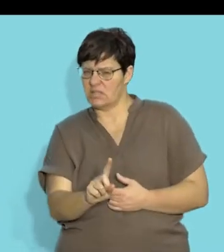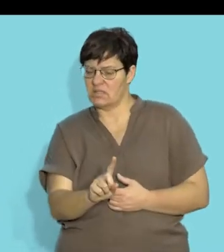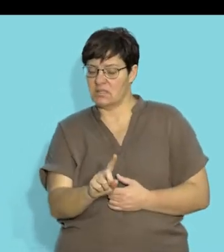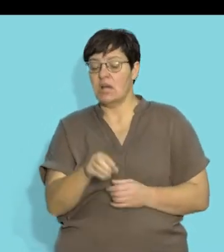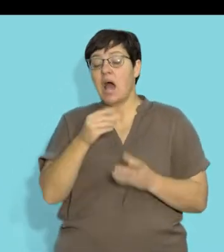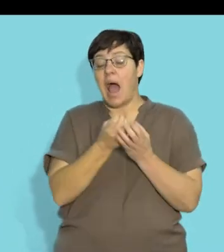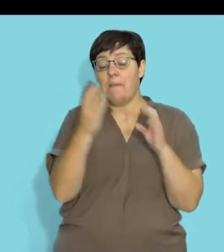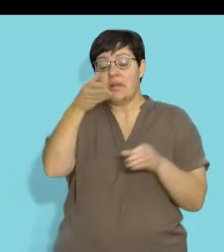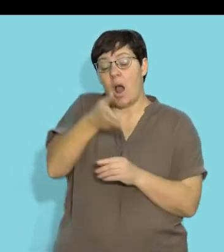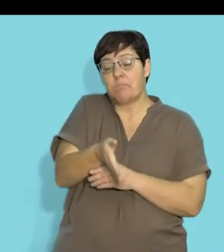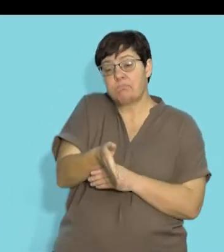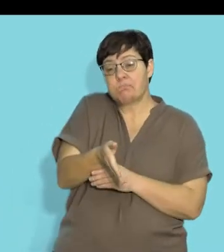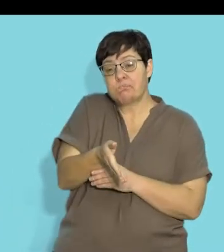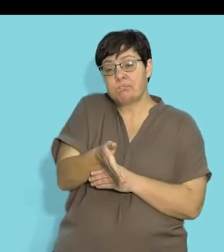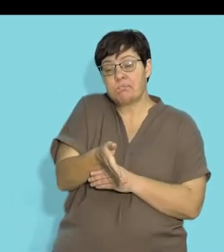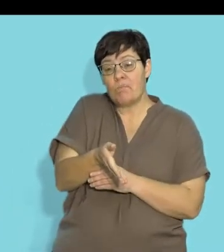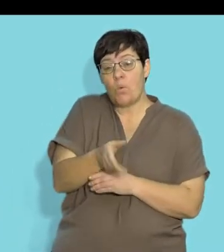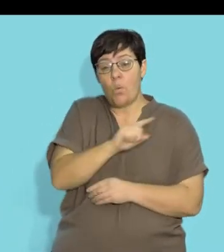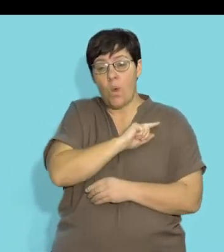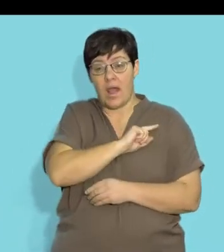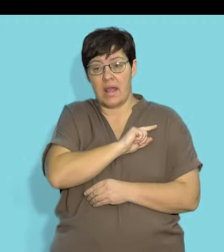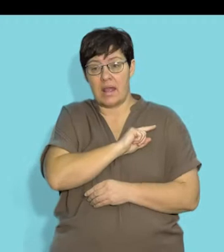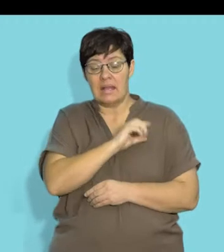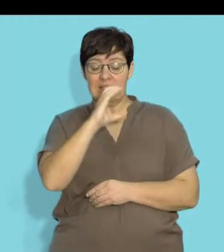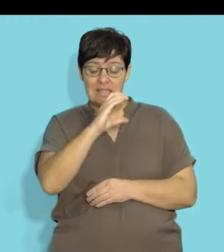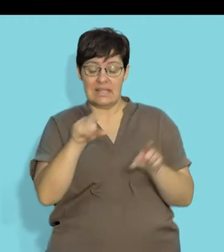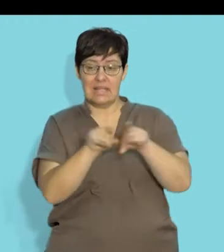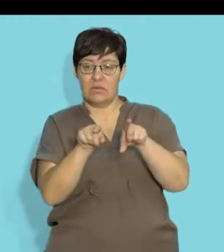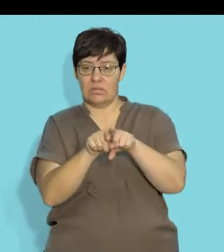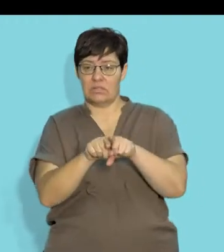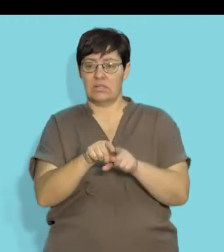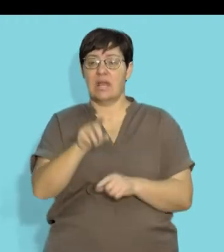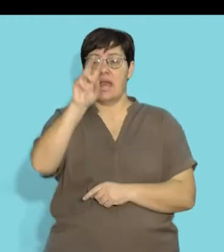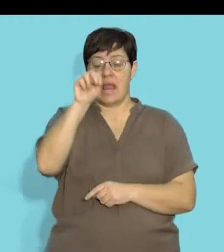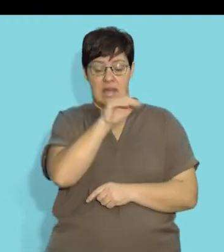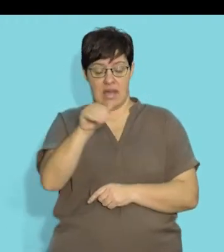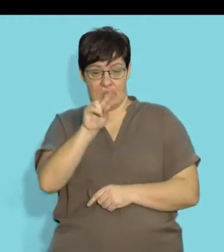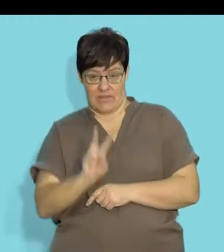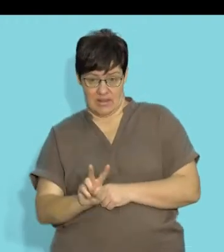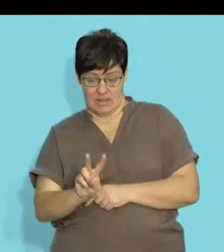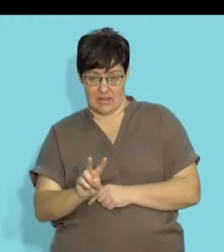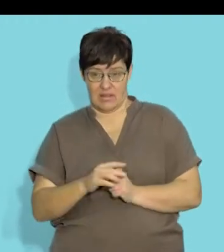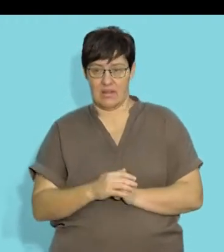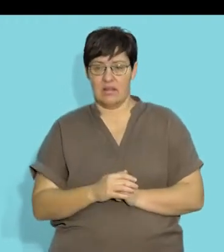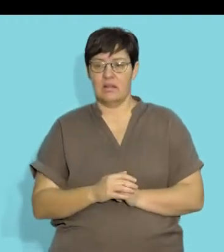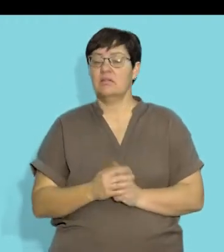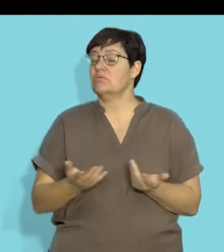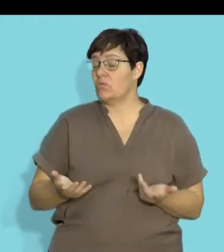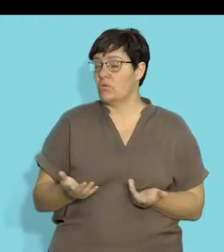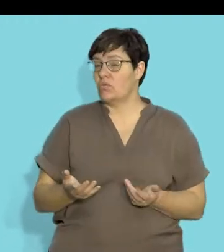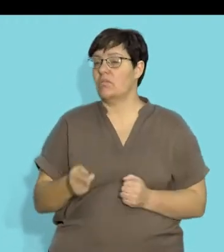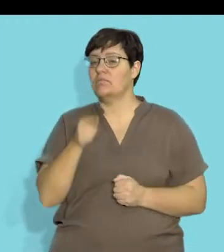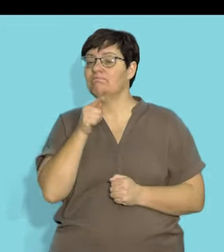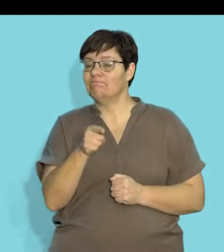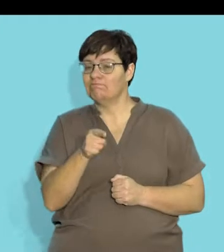of the solute, okay, because C is equals to moles per unit volume, we are saying that if the concentration